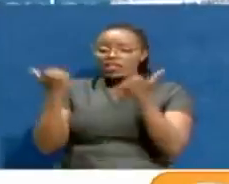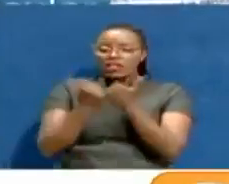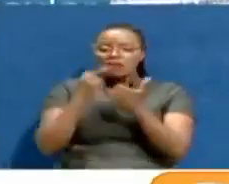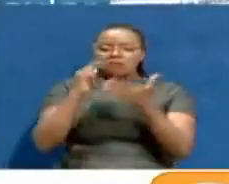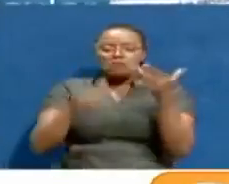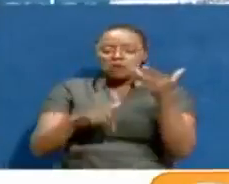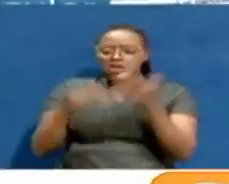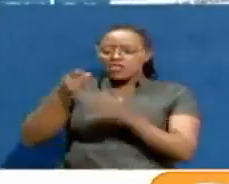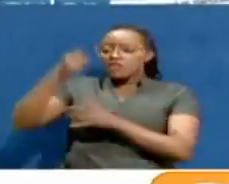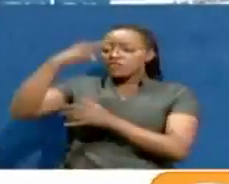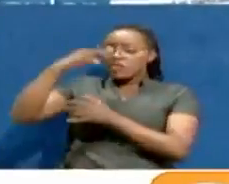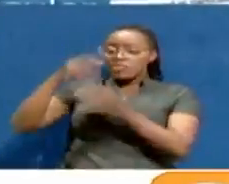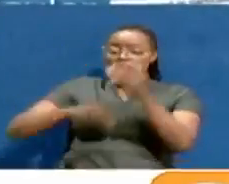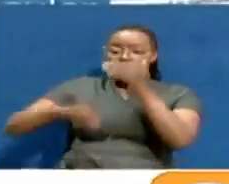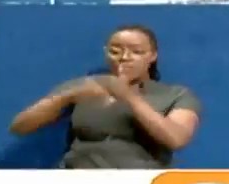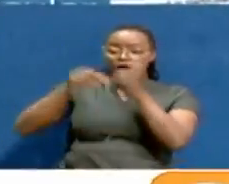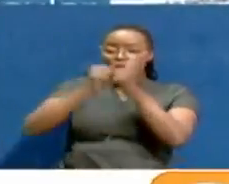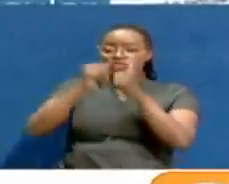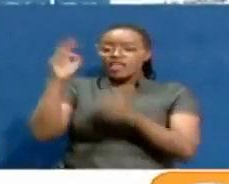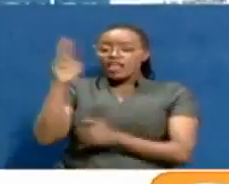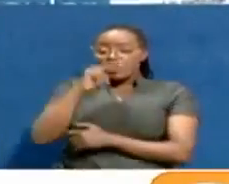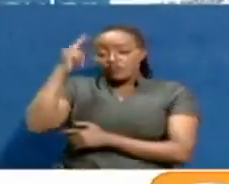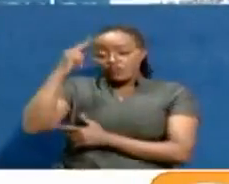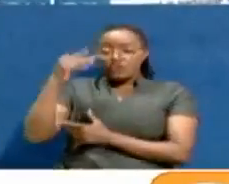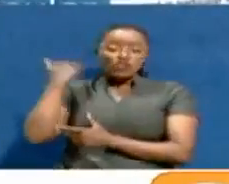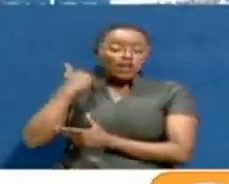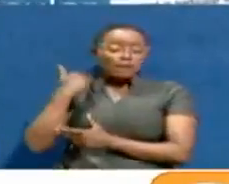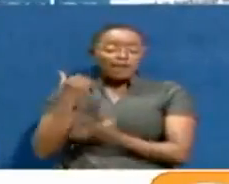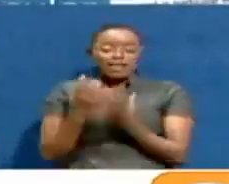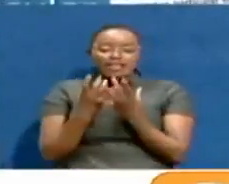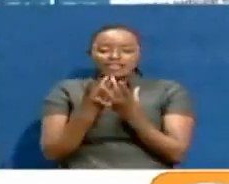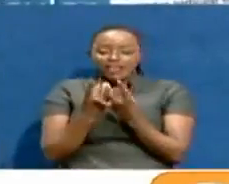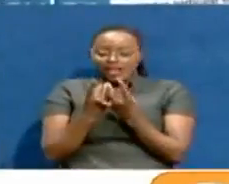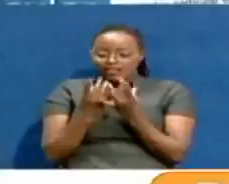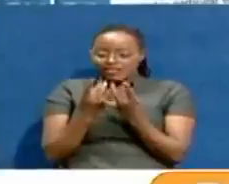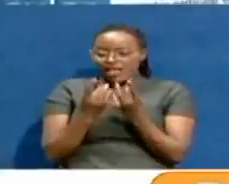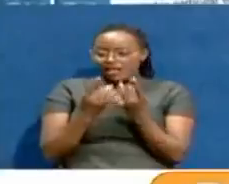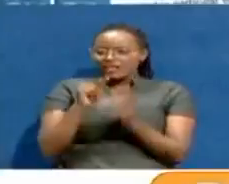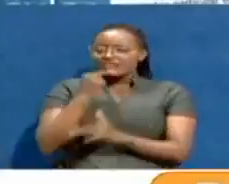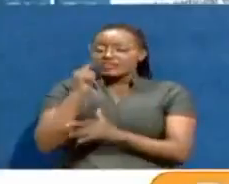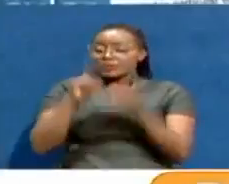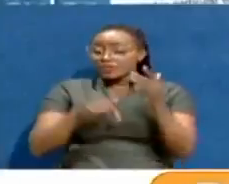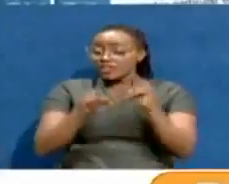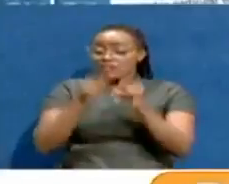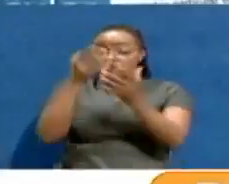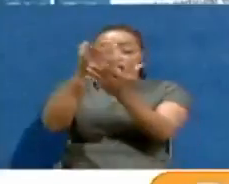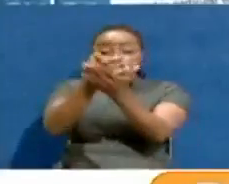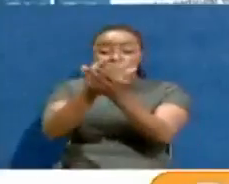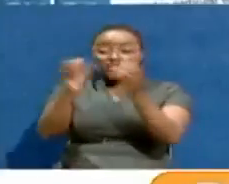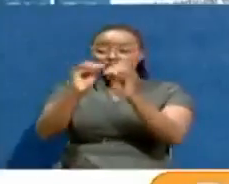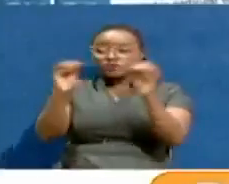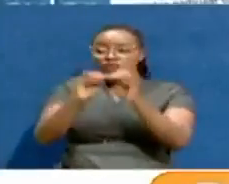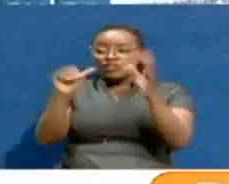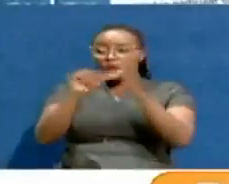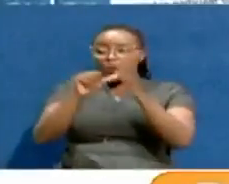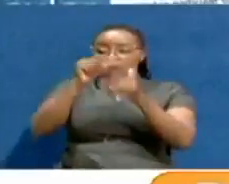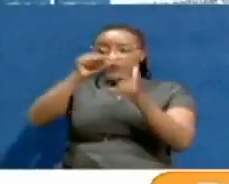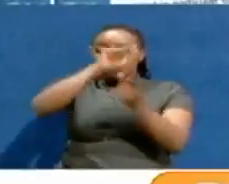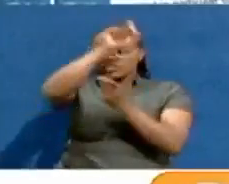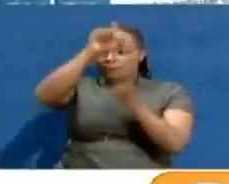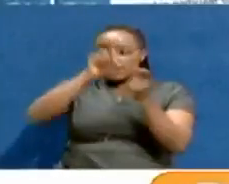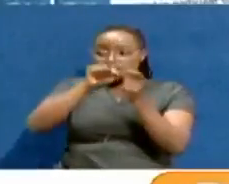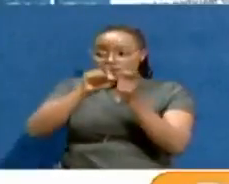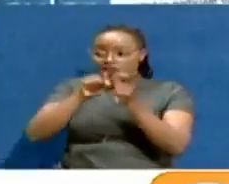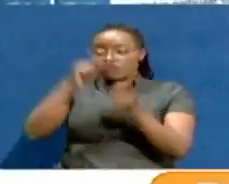not associated with an increase in the overall risk of blood clots in those who receive it, that there is no evidence of a problem related to